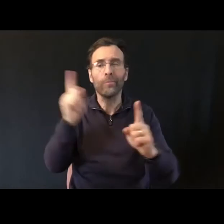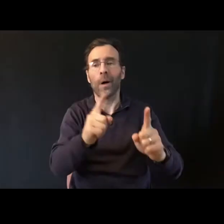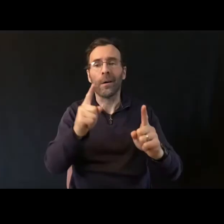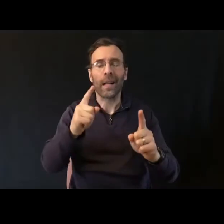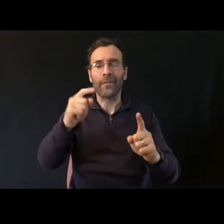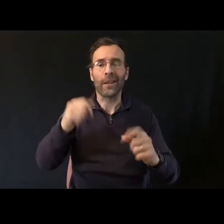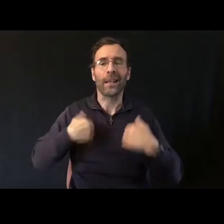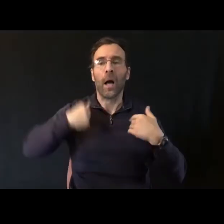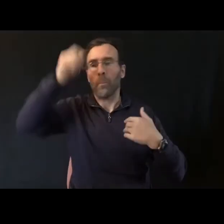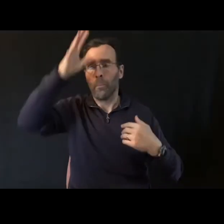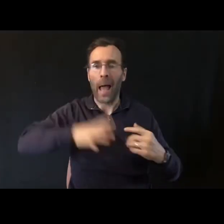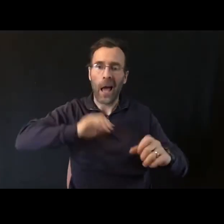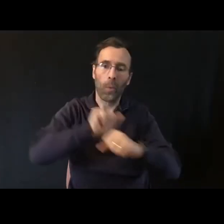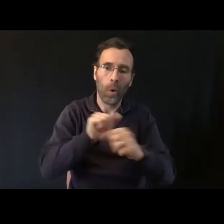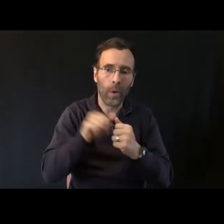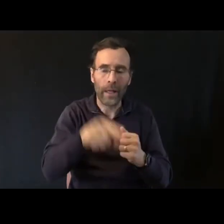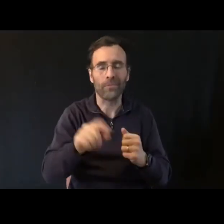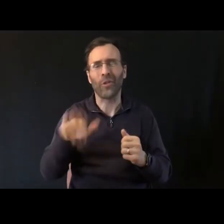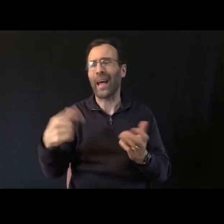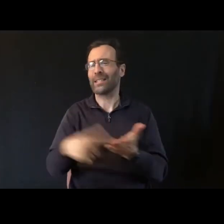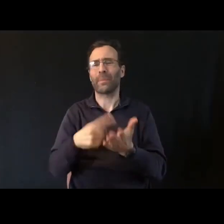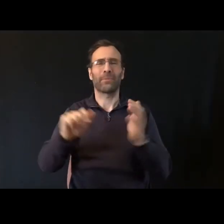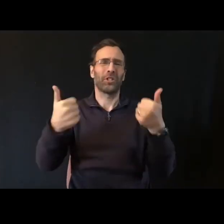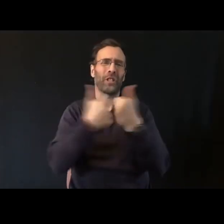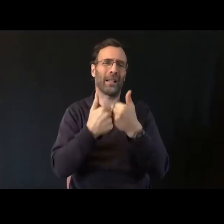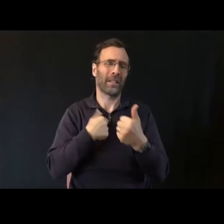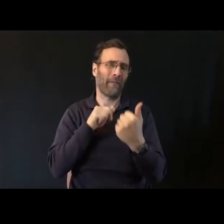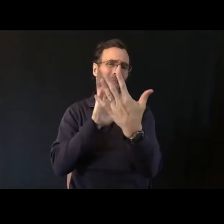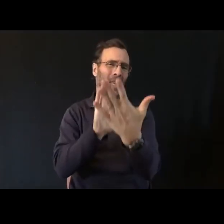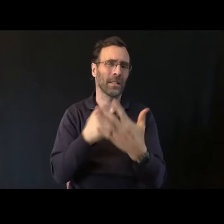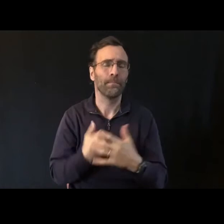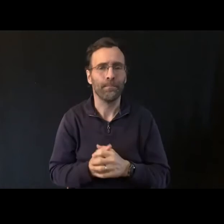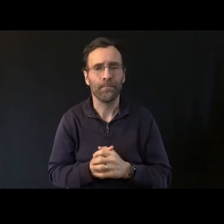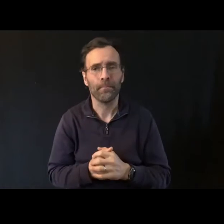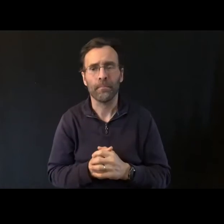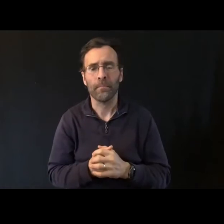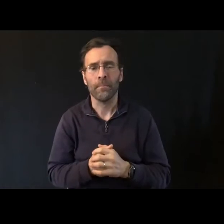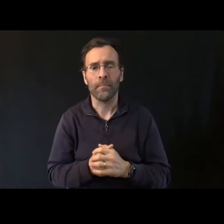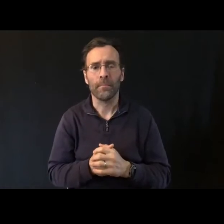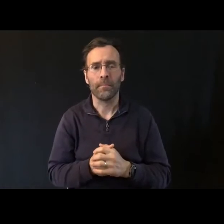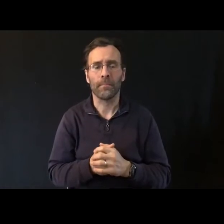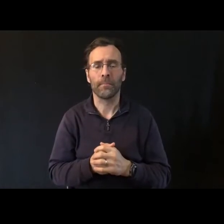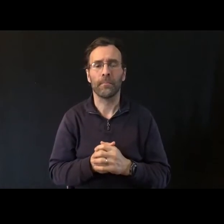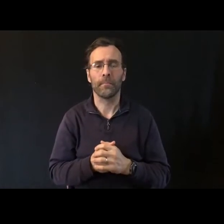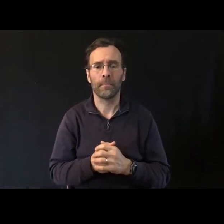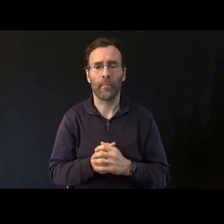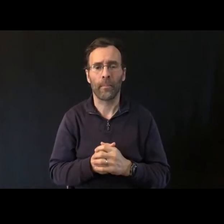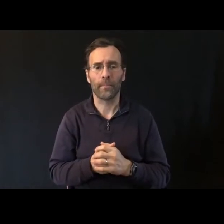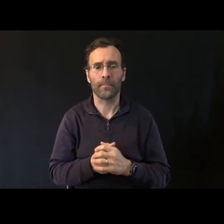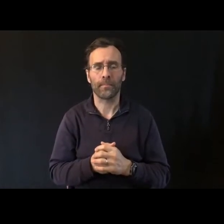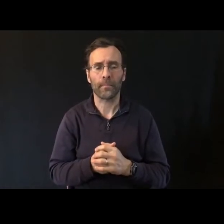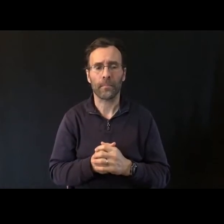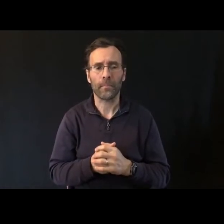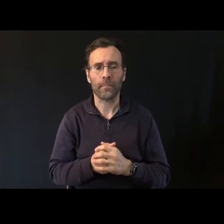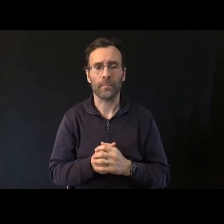the challenges that I face. My last aunt and